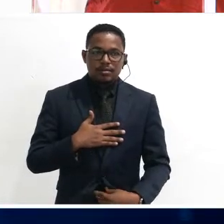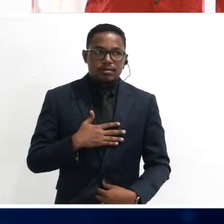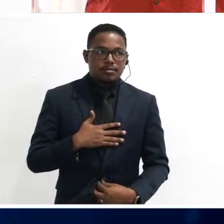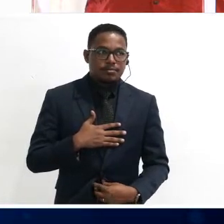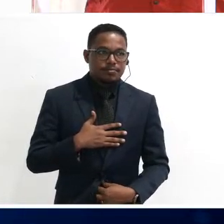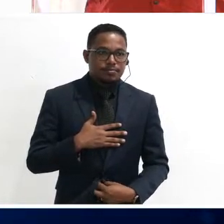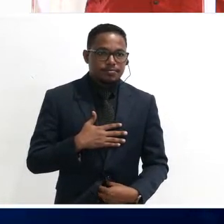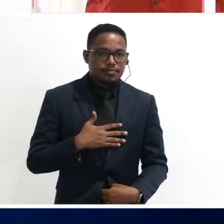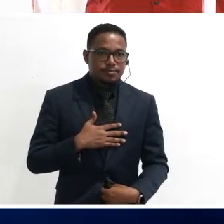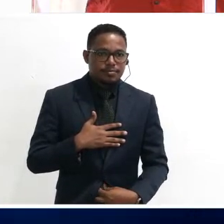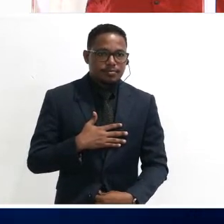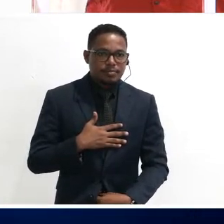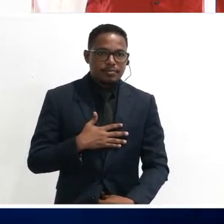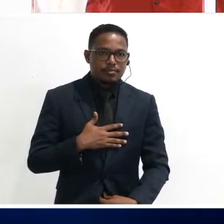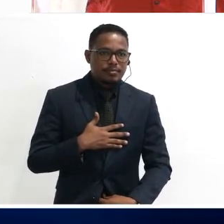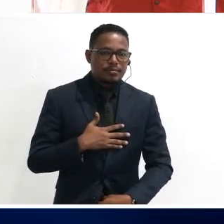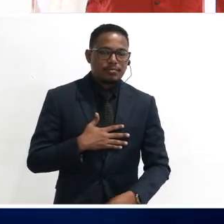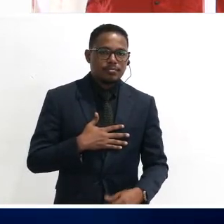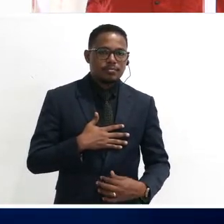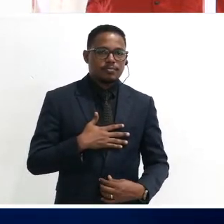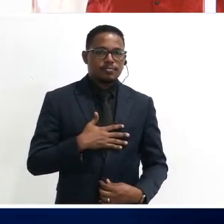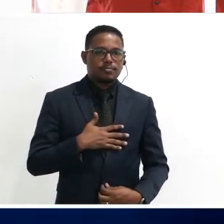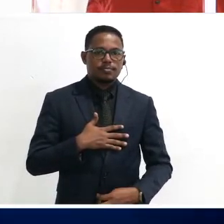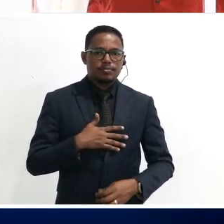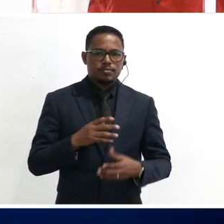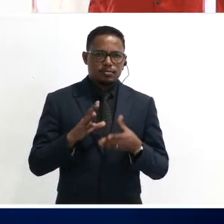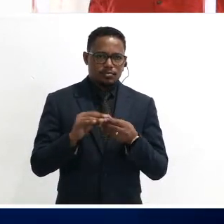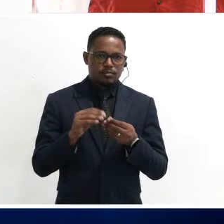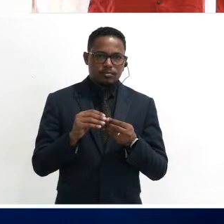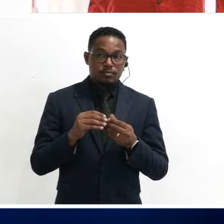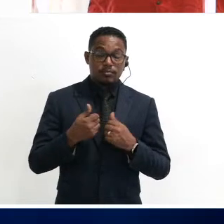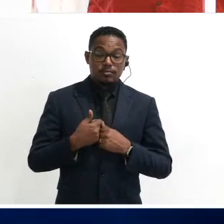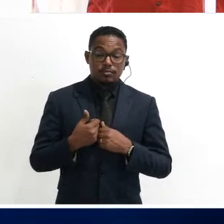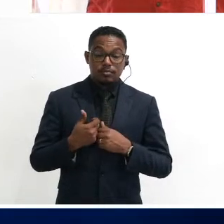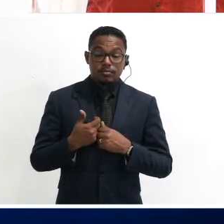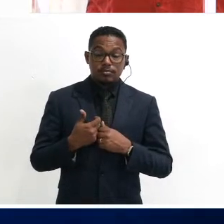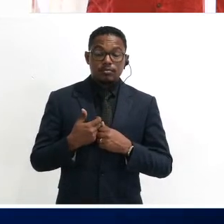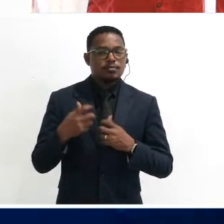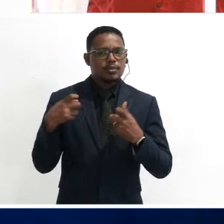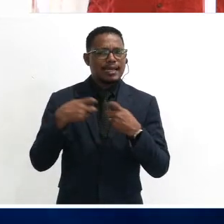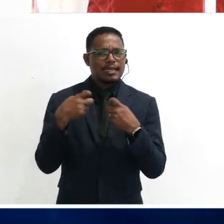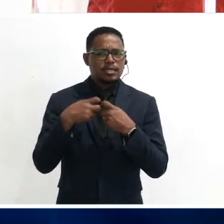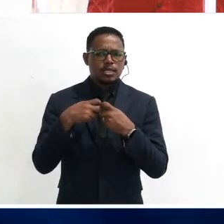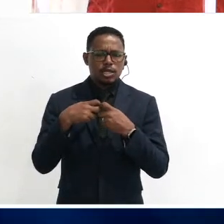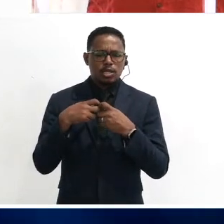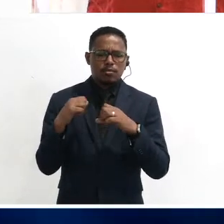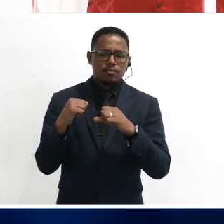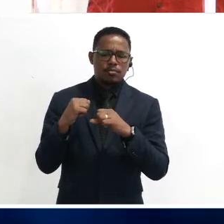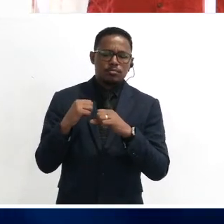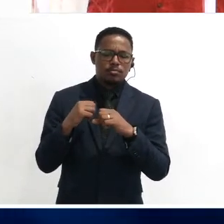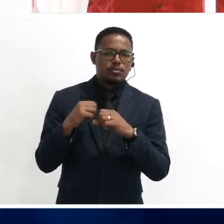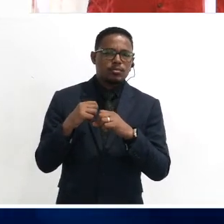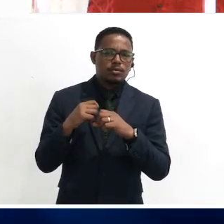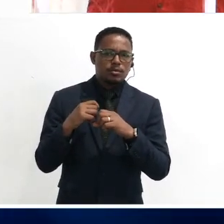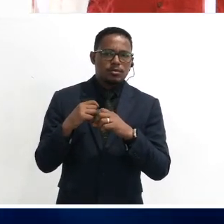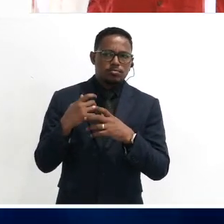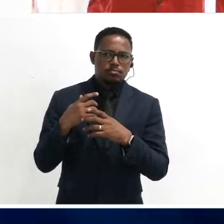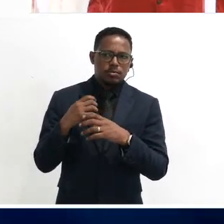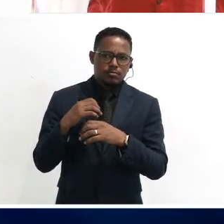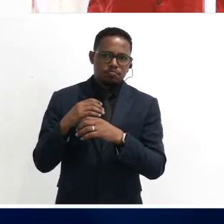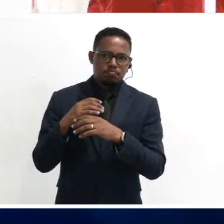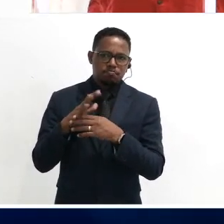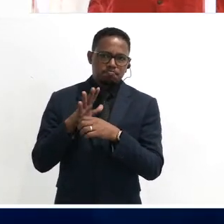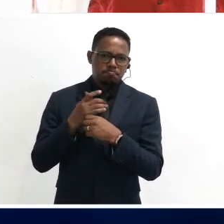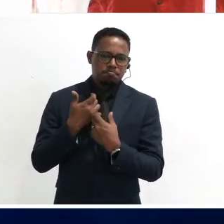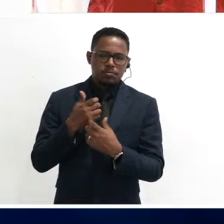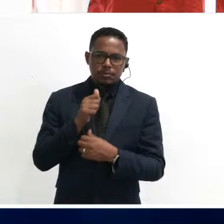kind of equivalently to electrical resistance, which is a concept most people understand. We talk about something called thermal resistance, but